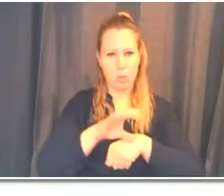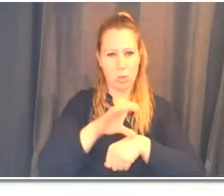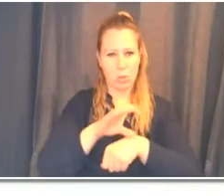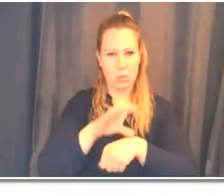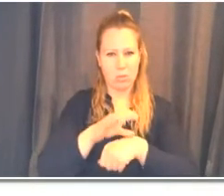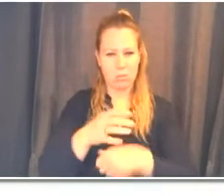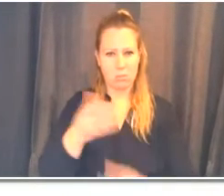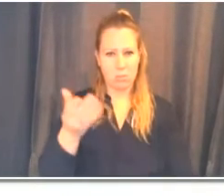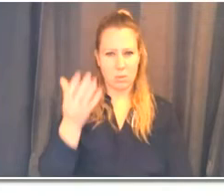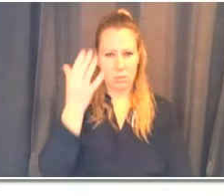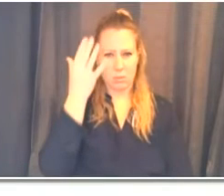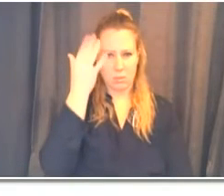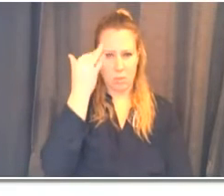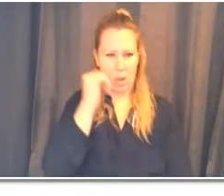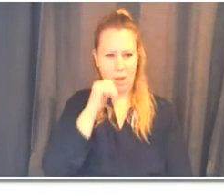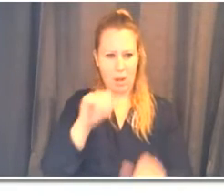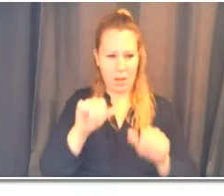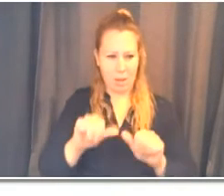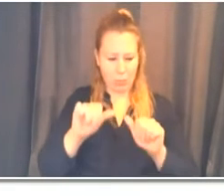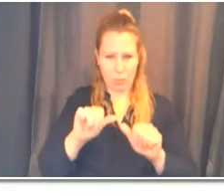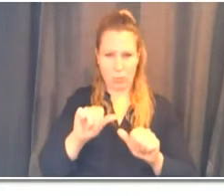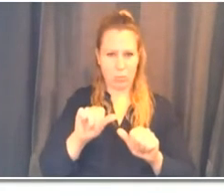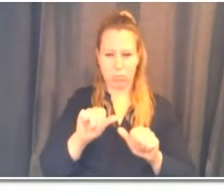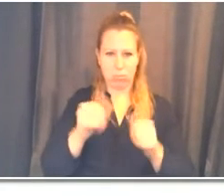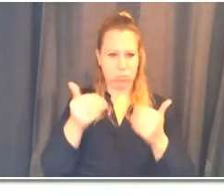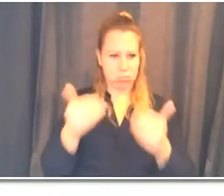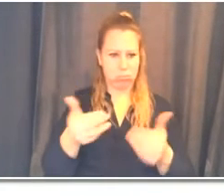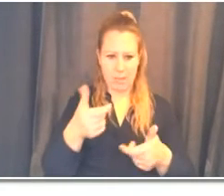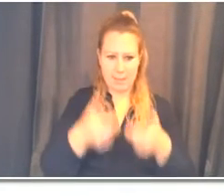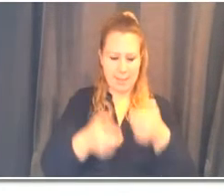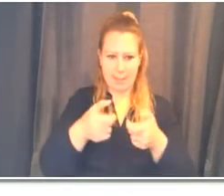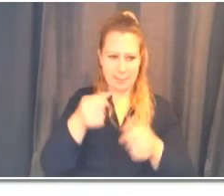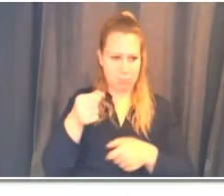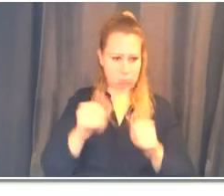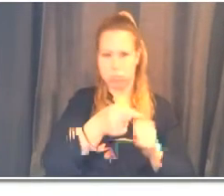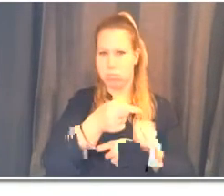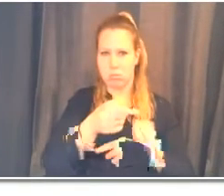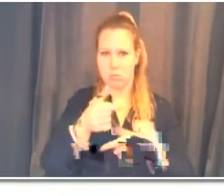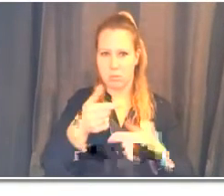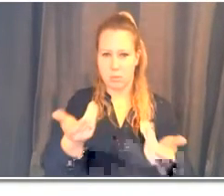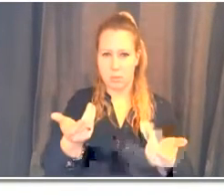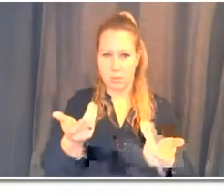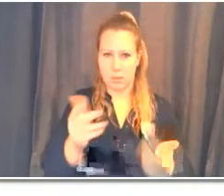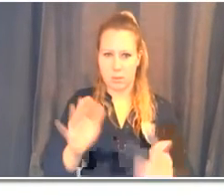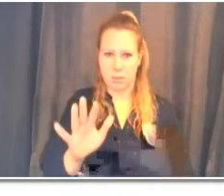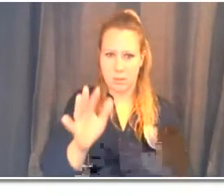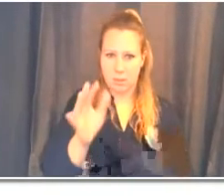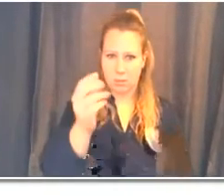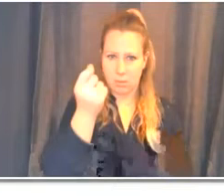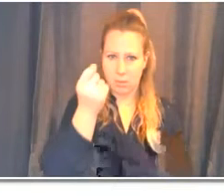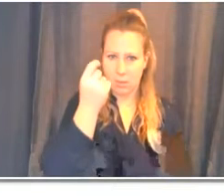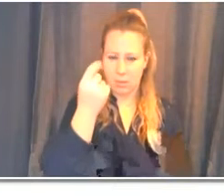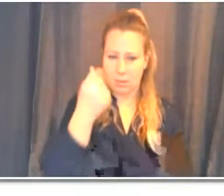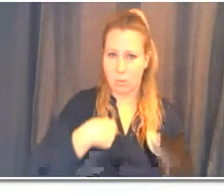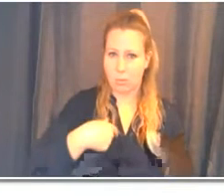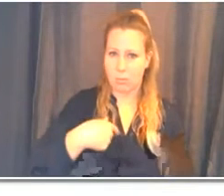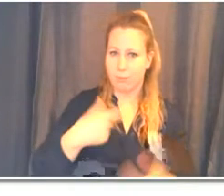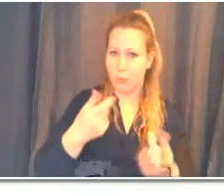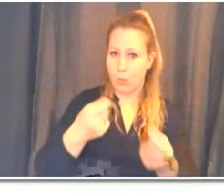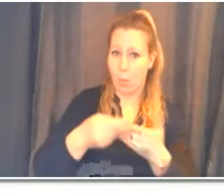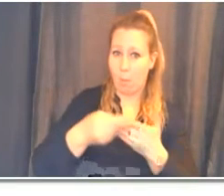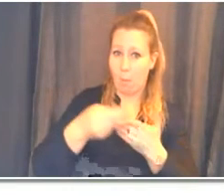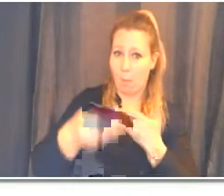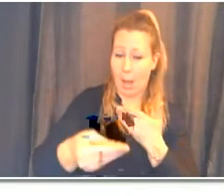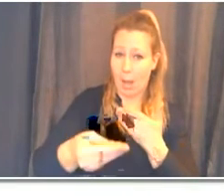they're very small they're very easy to send actually built them for other states and then it's just a matter of having the training but you